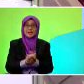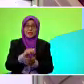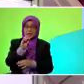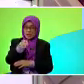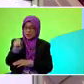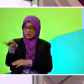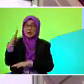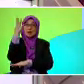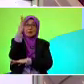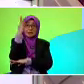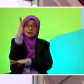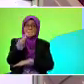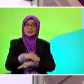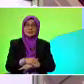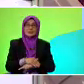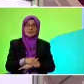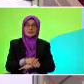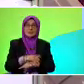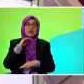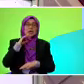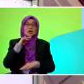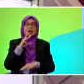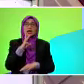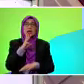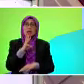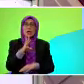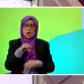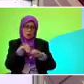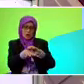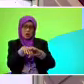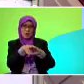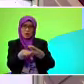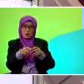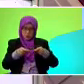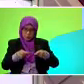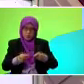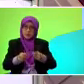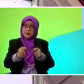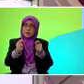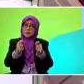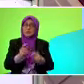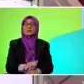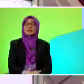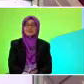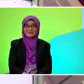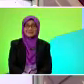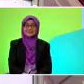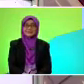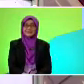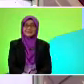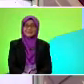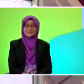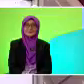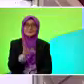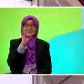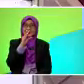fertilizer and sewage treatment. This is very important. We do not want to talk about it, but it is really important.